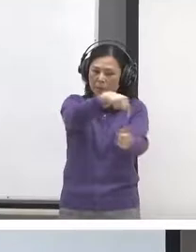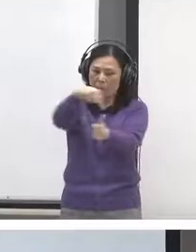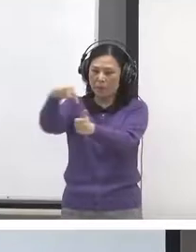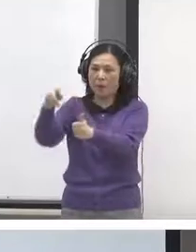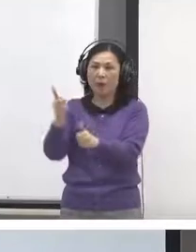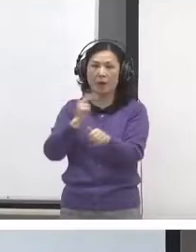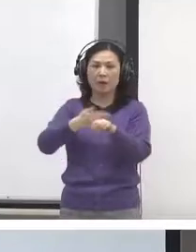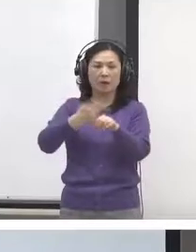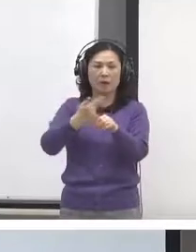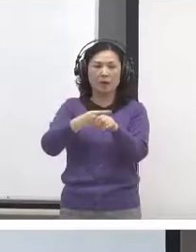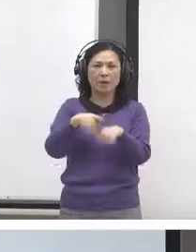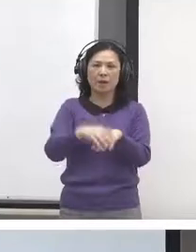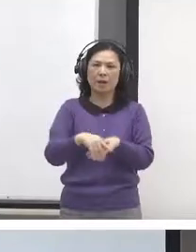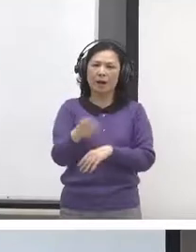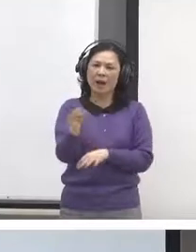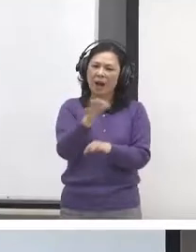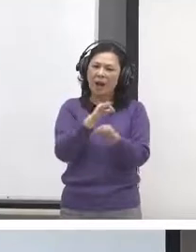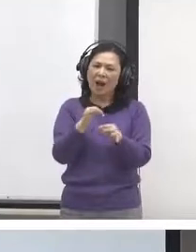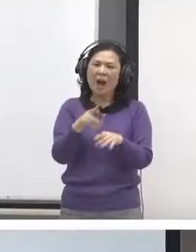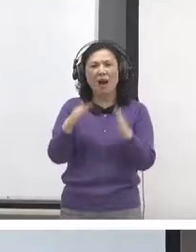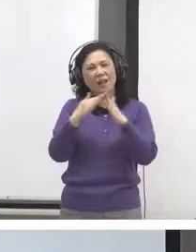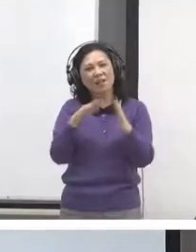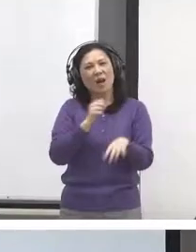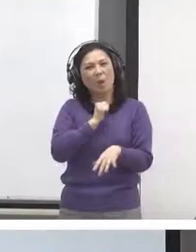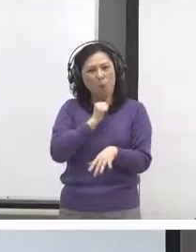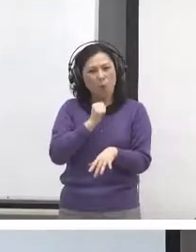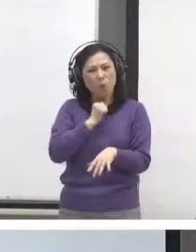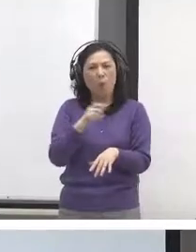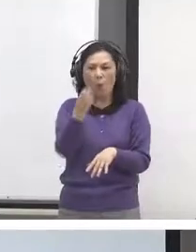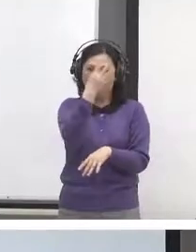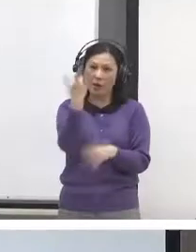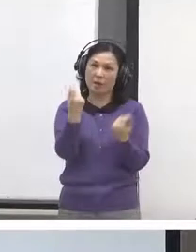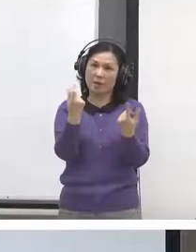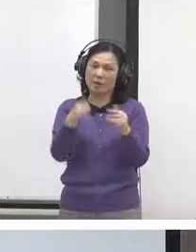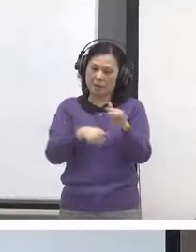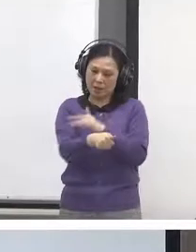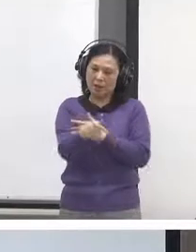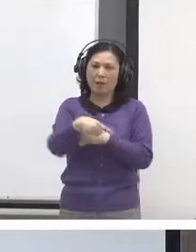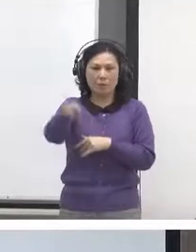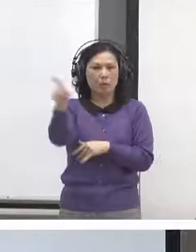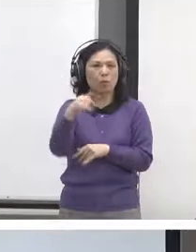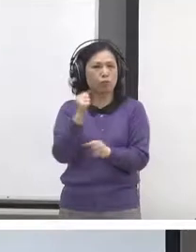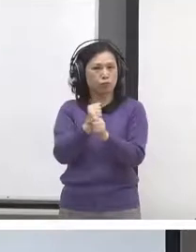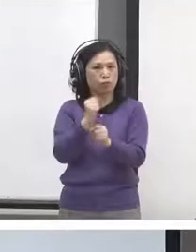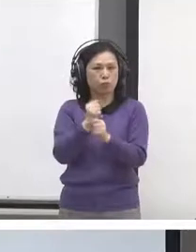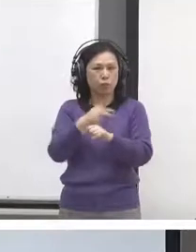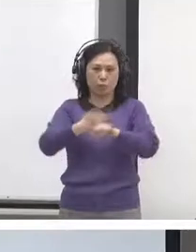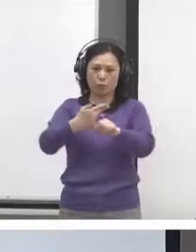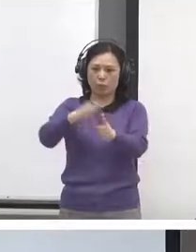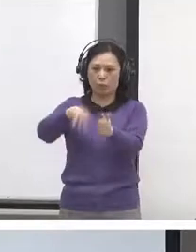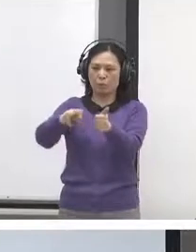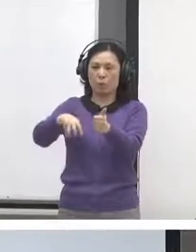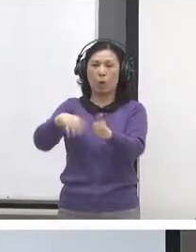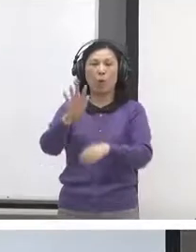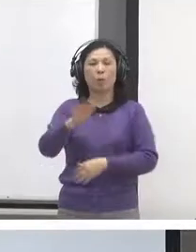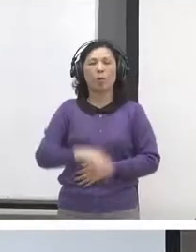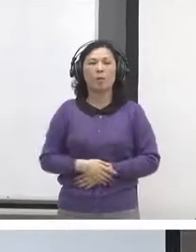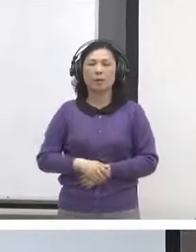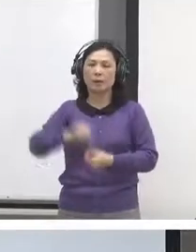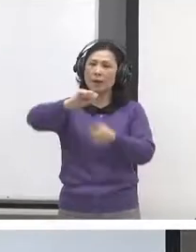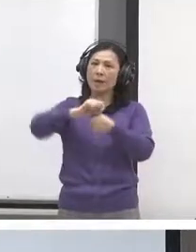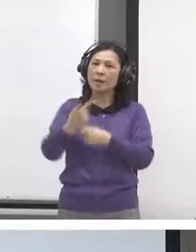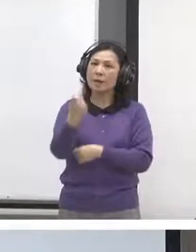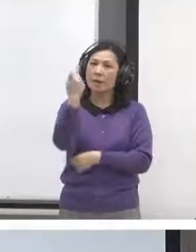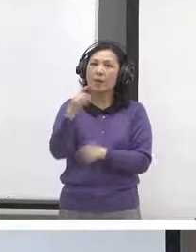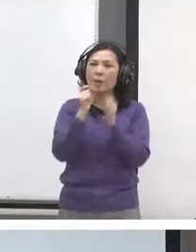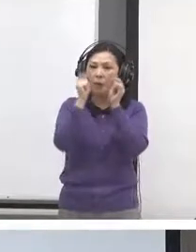skills for the employment market. Accelerator has been a great example of how projects at Civic Tech can scale in a way that's